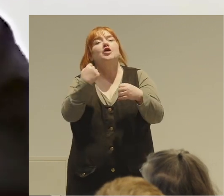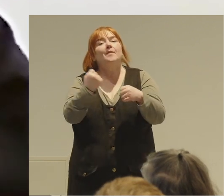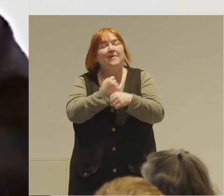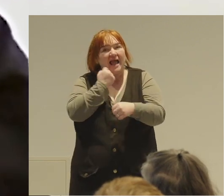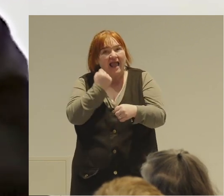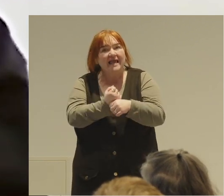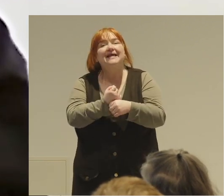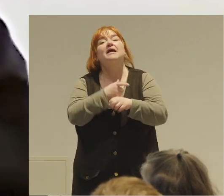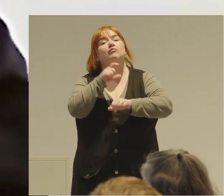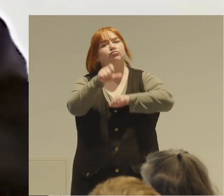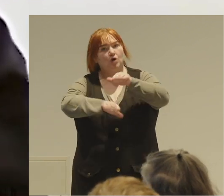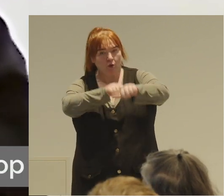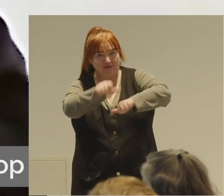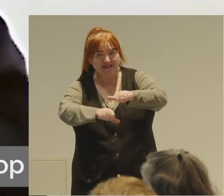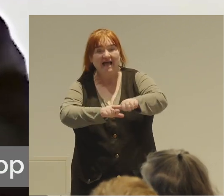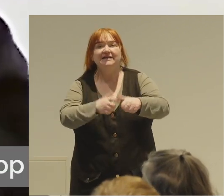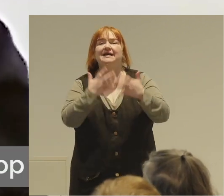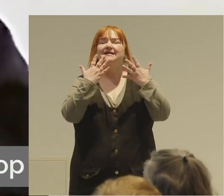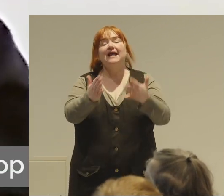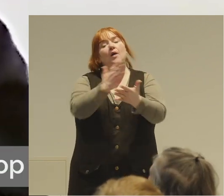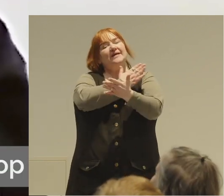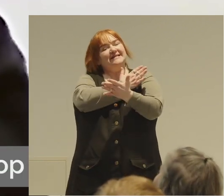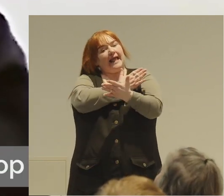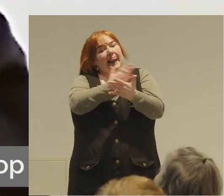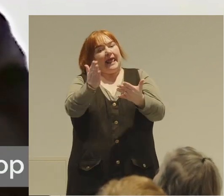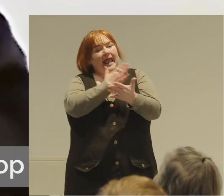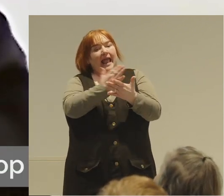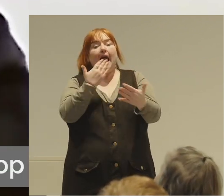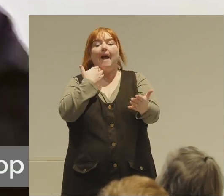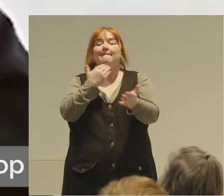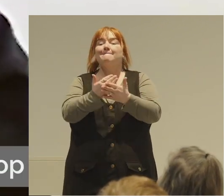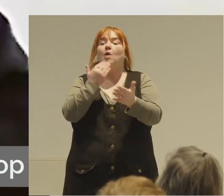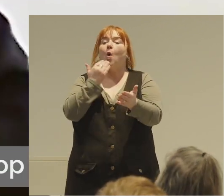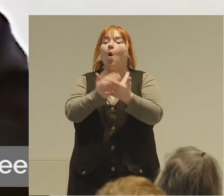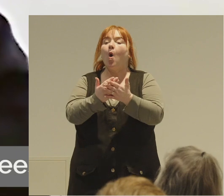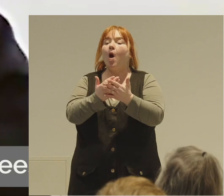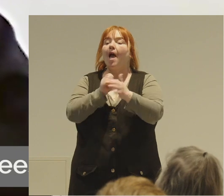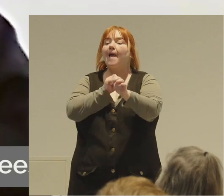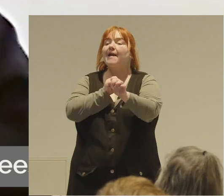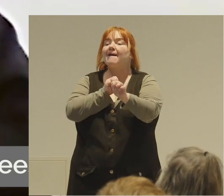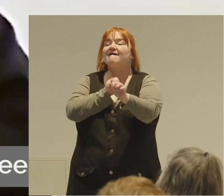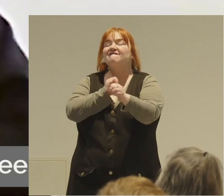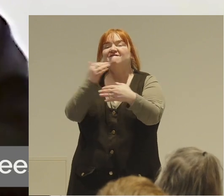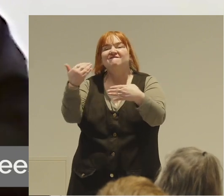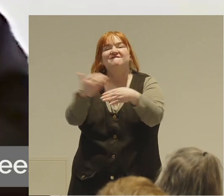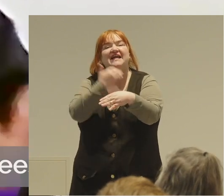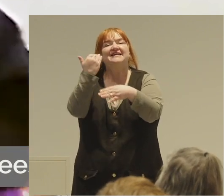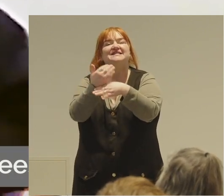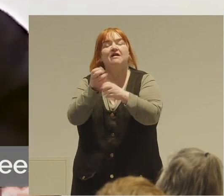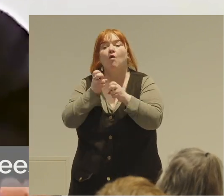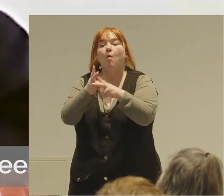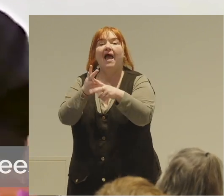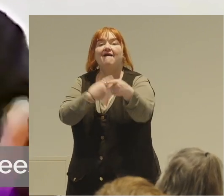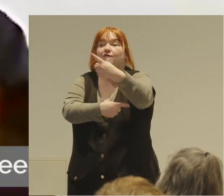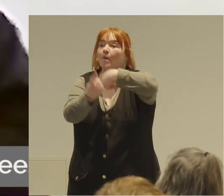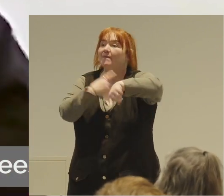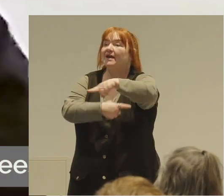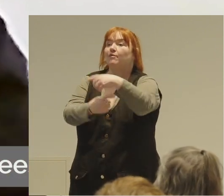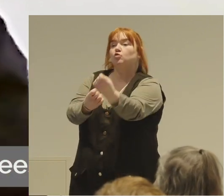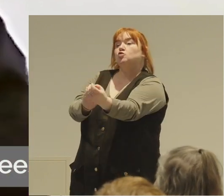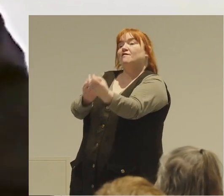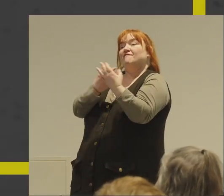now there's a clear and more efficient feedback loop from the participants to